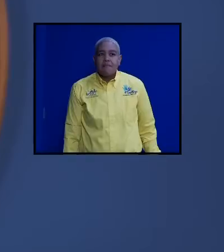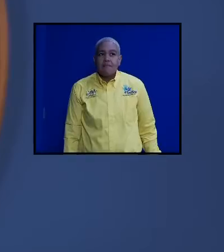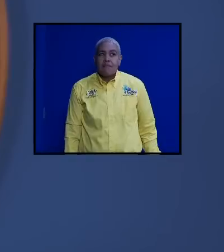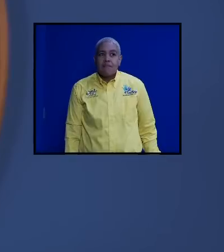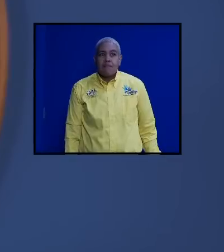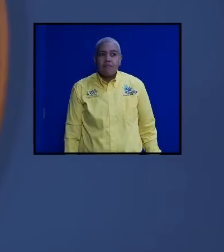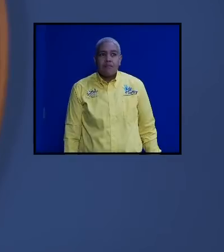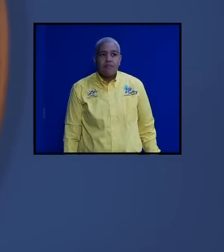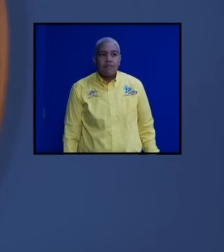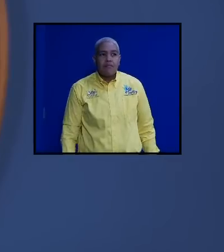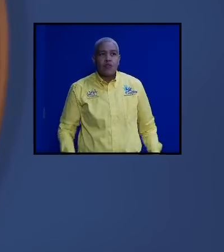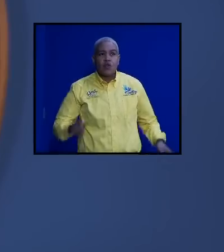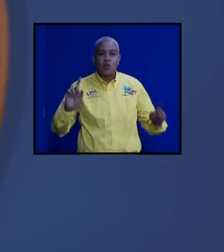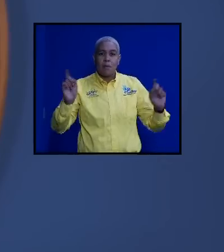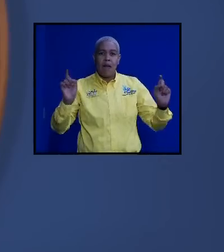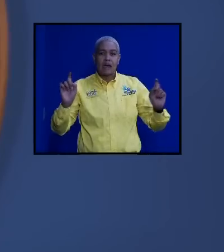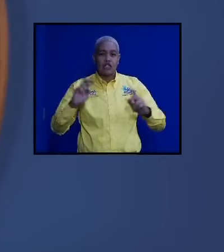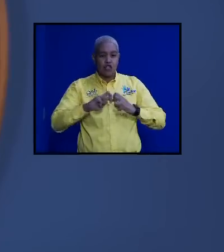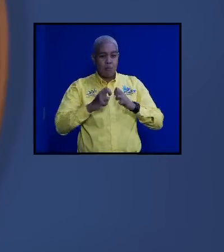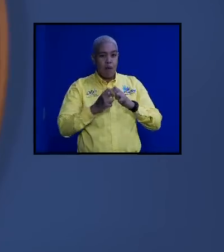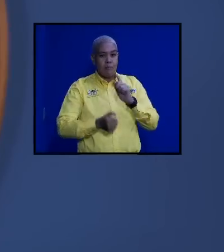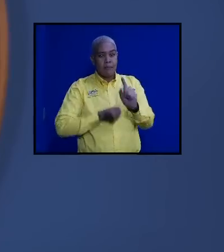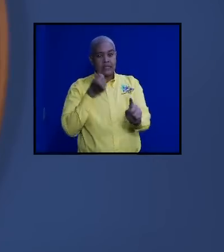to treat with the problems that are affecting us?